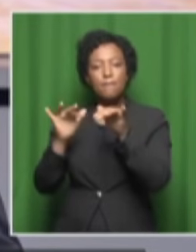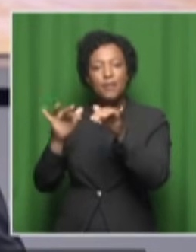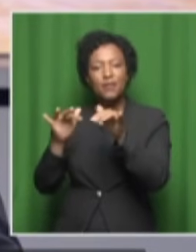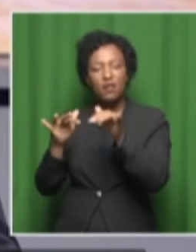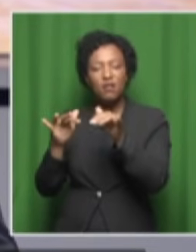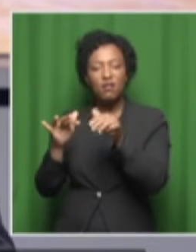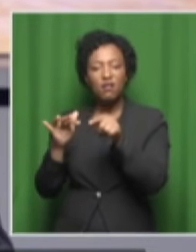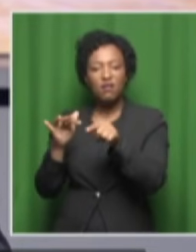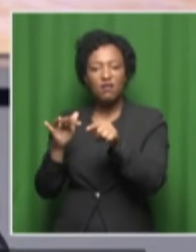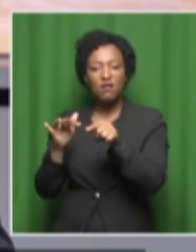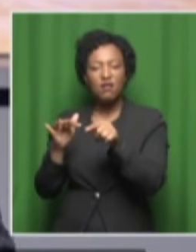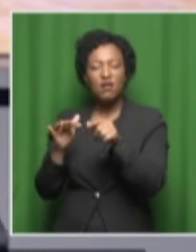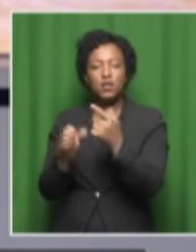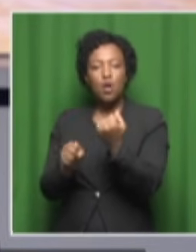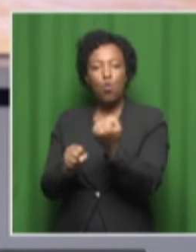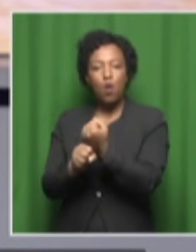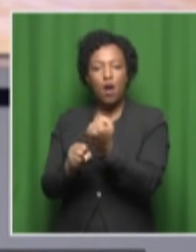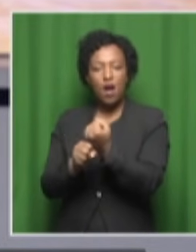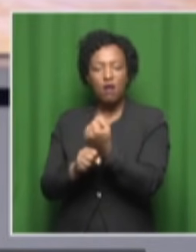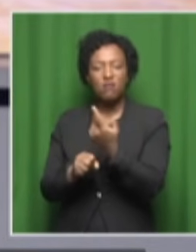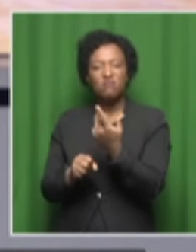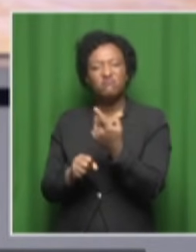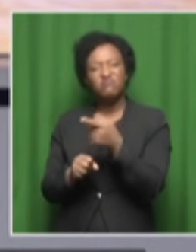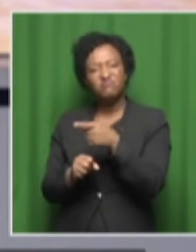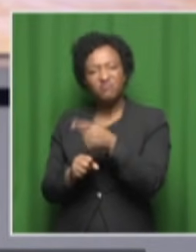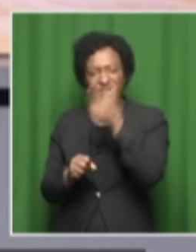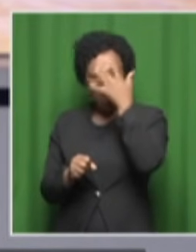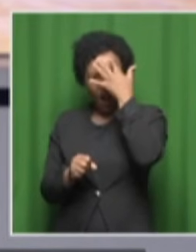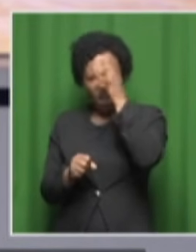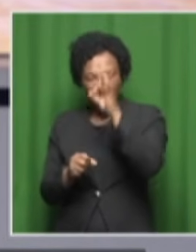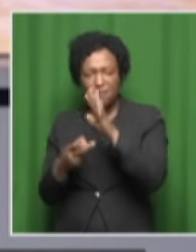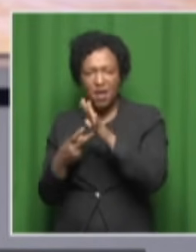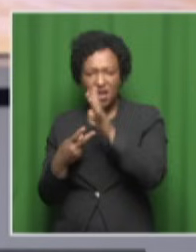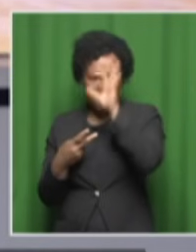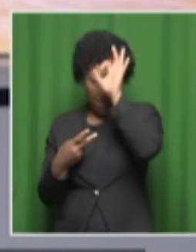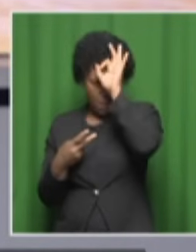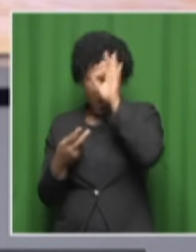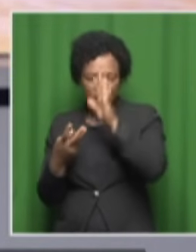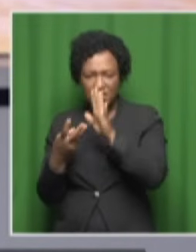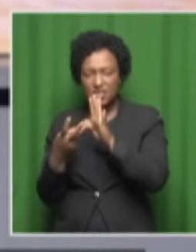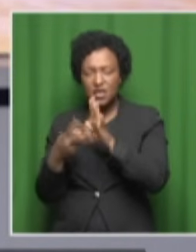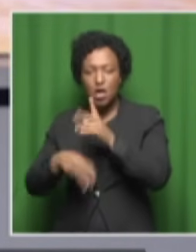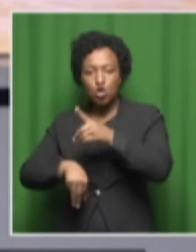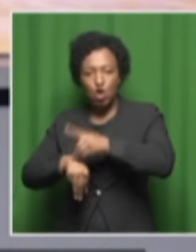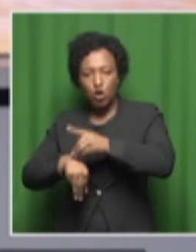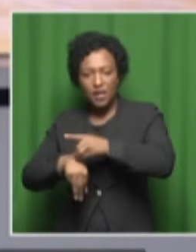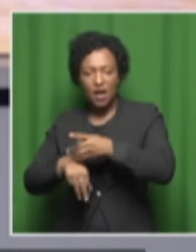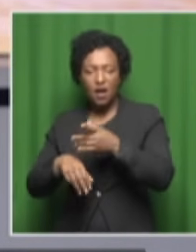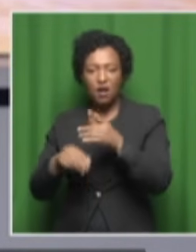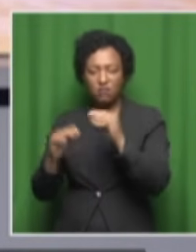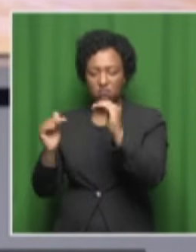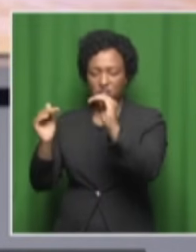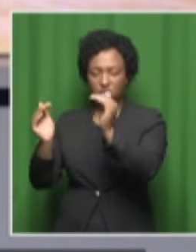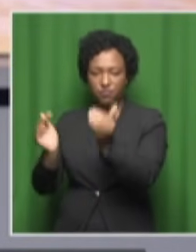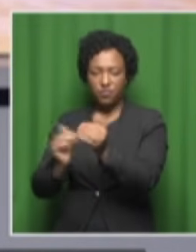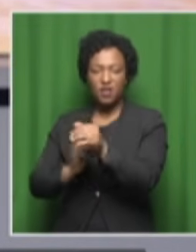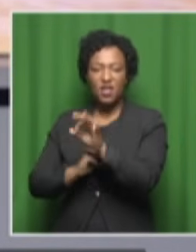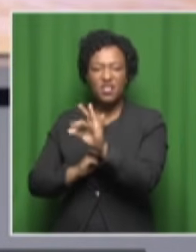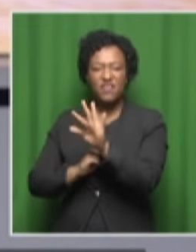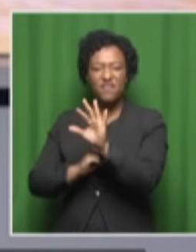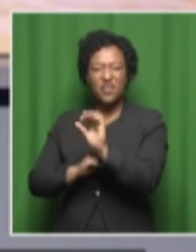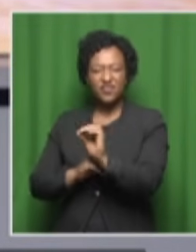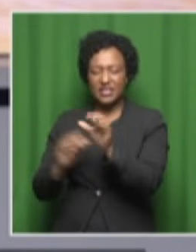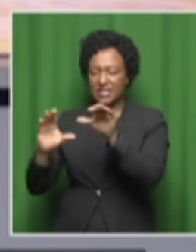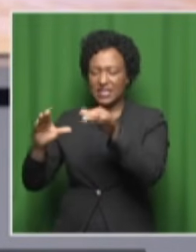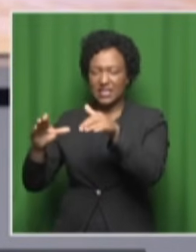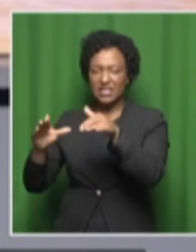work in the public service, police, nurses, doctors, and all of that, who falls within the bracket of